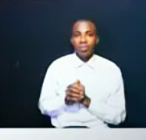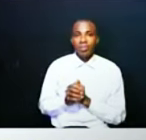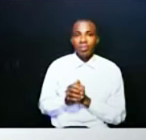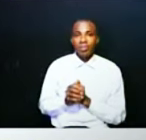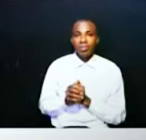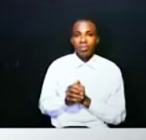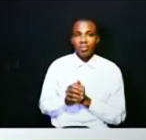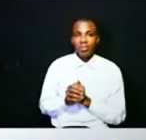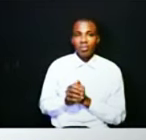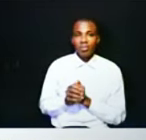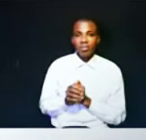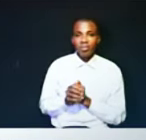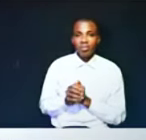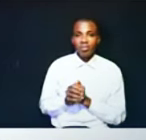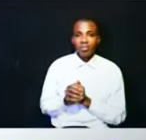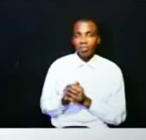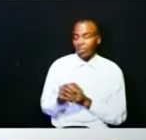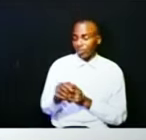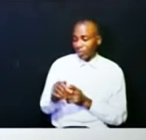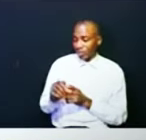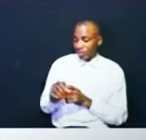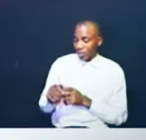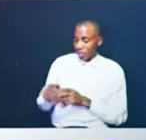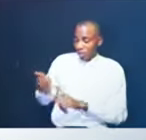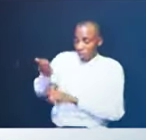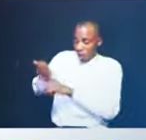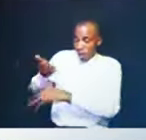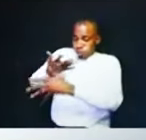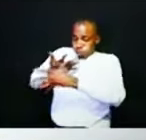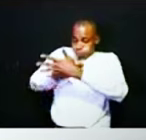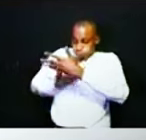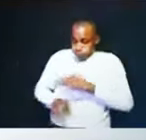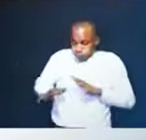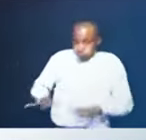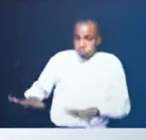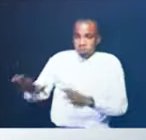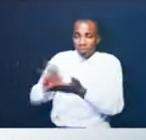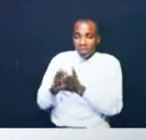13 college presidents, like VCs, vice chancellors.